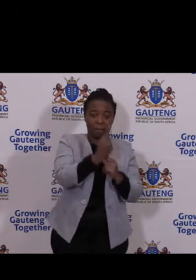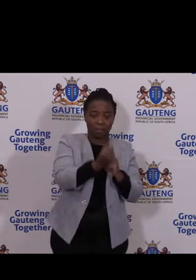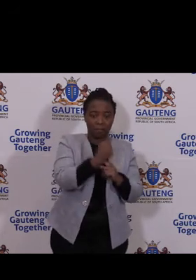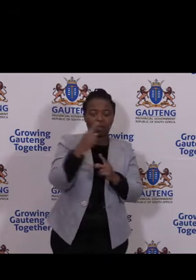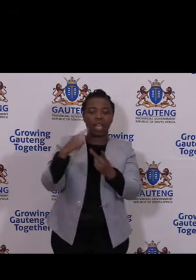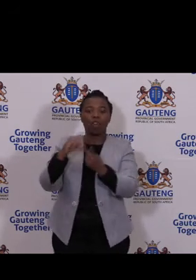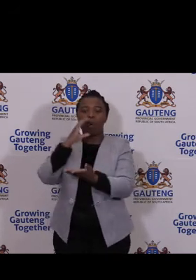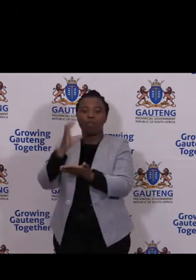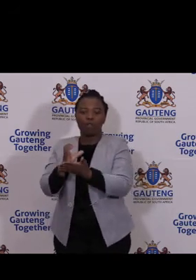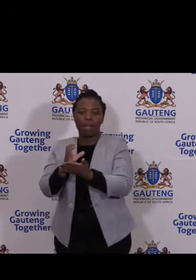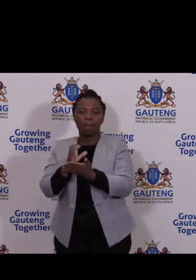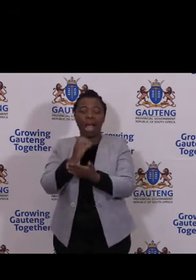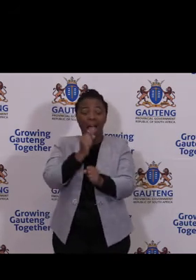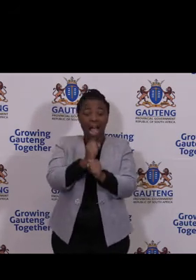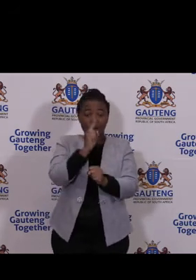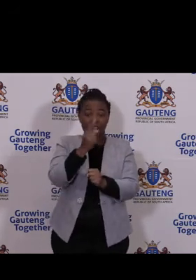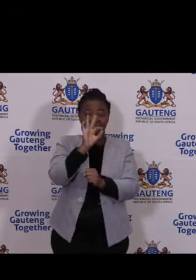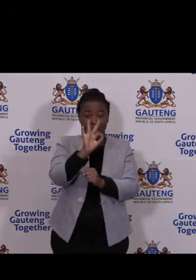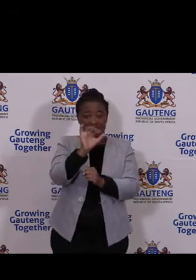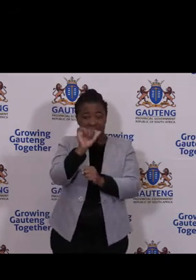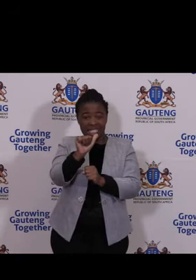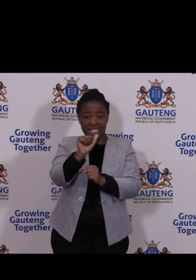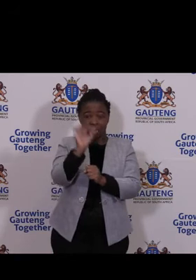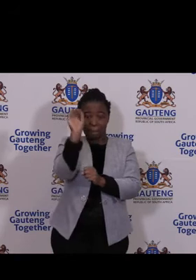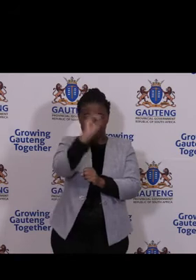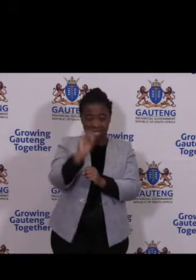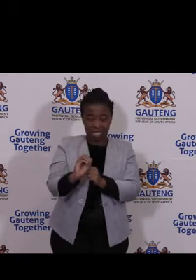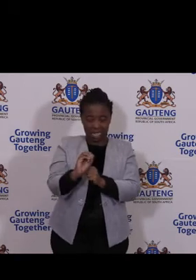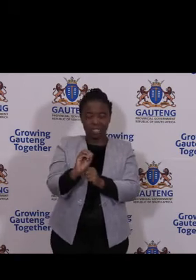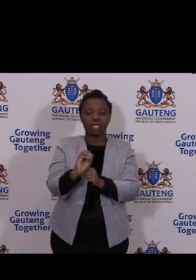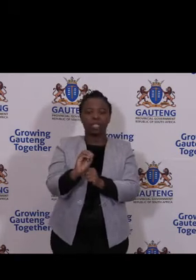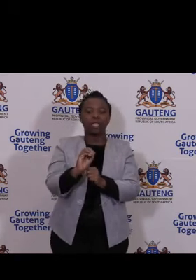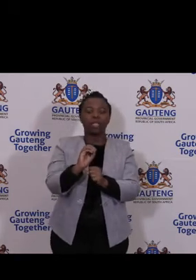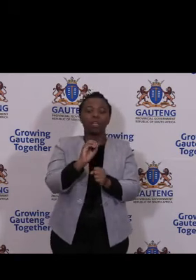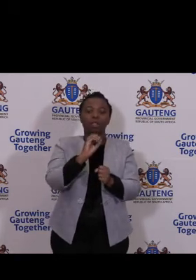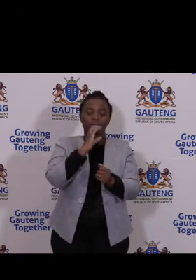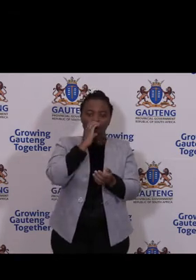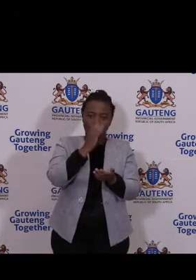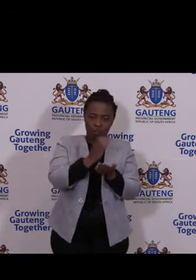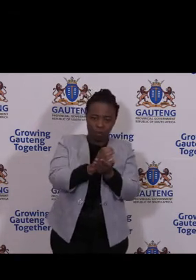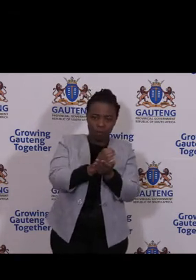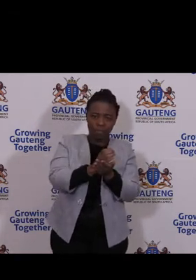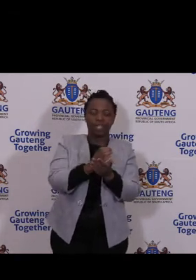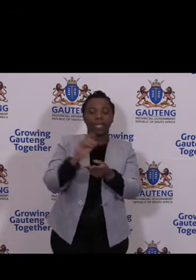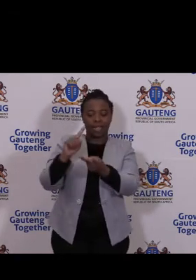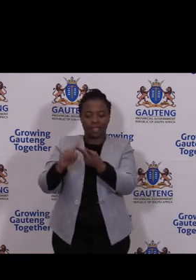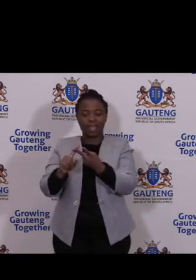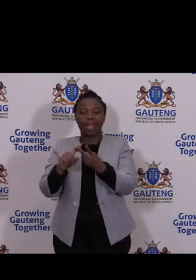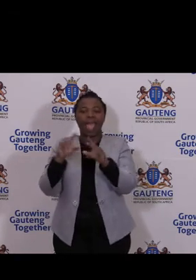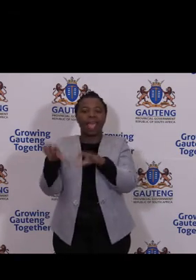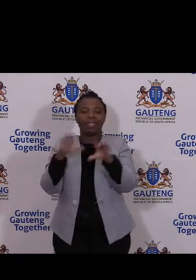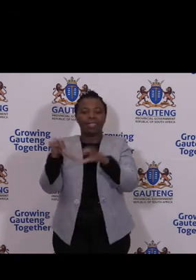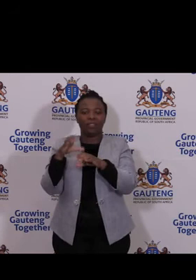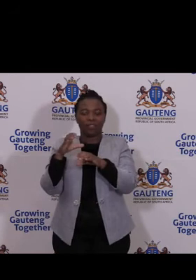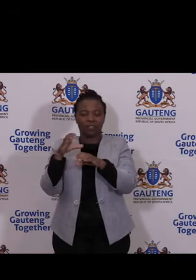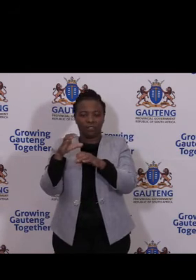almost 36% of confirmed cases and almost 46% of active cases. This